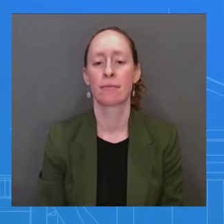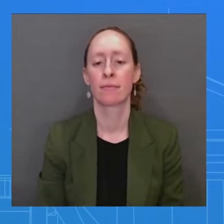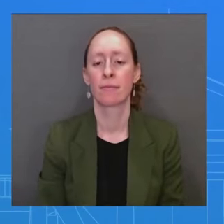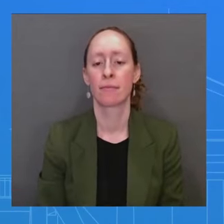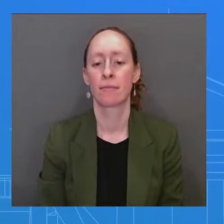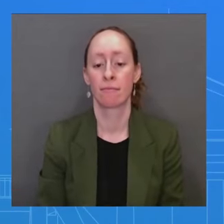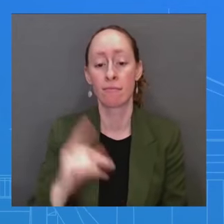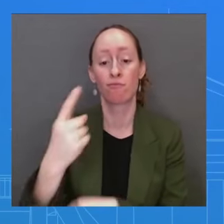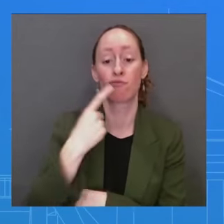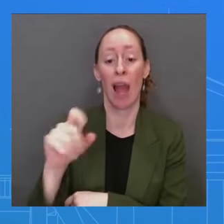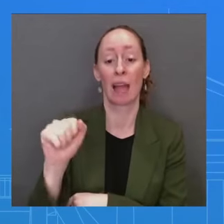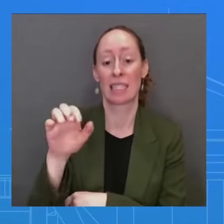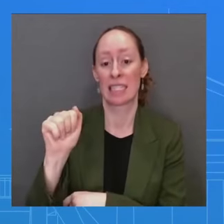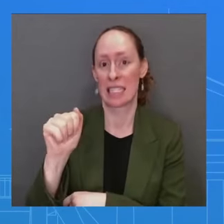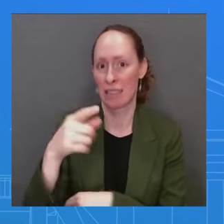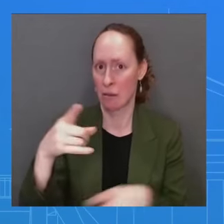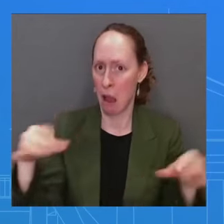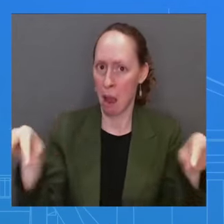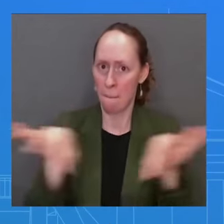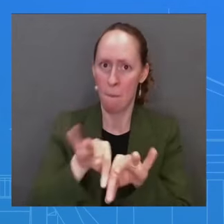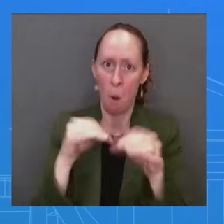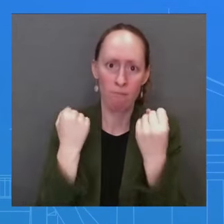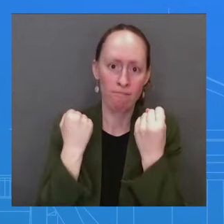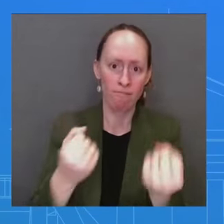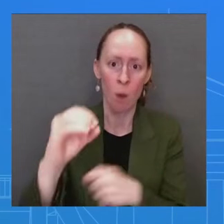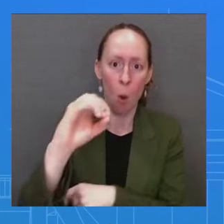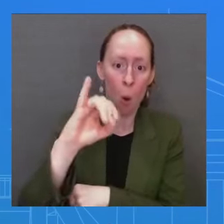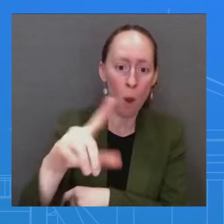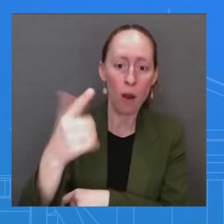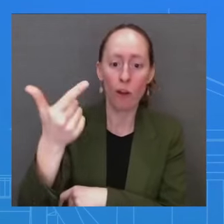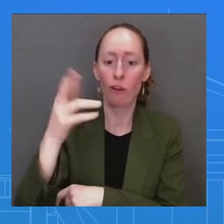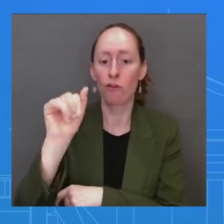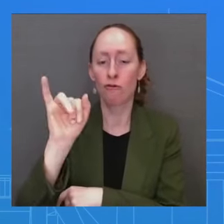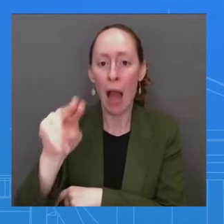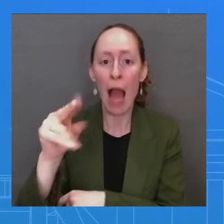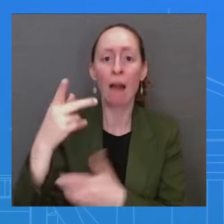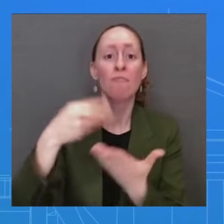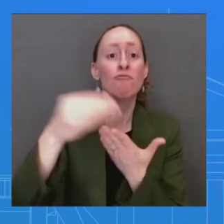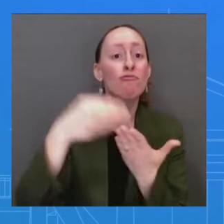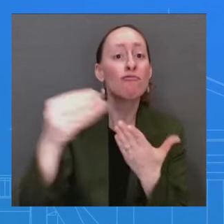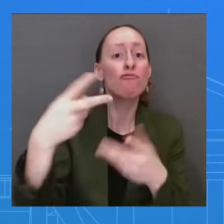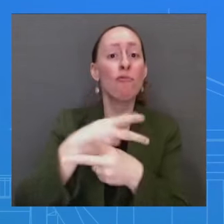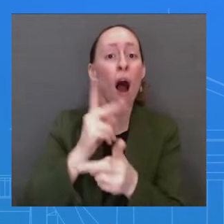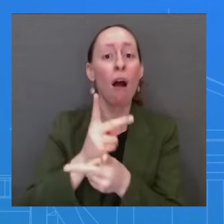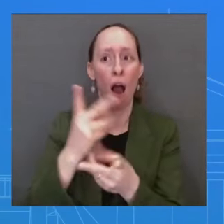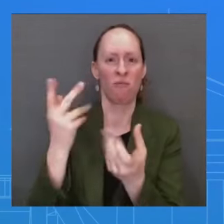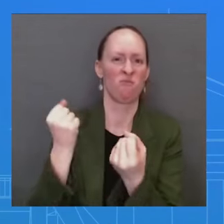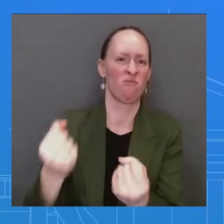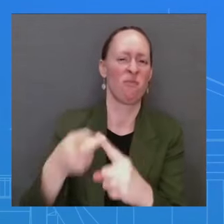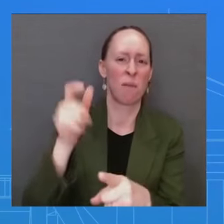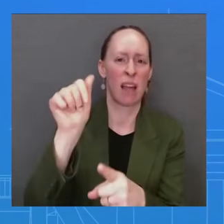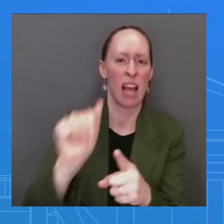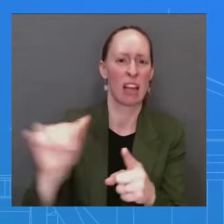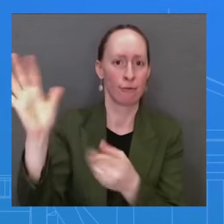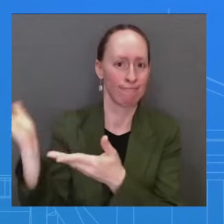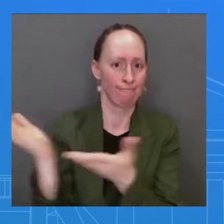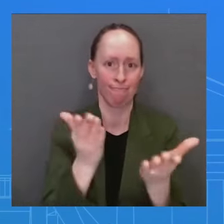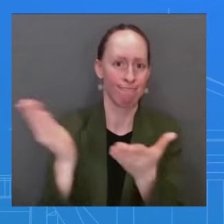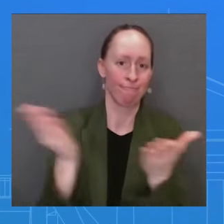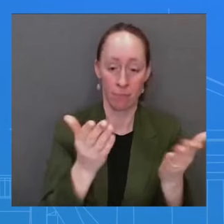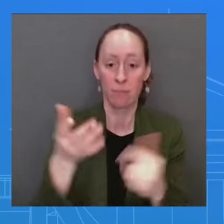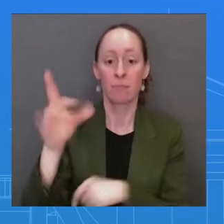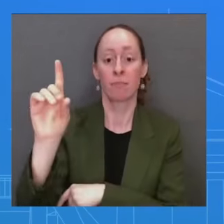of oil, grain, and consumer goods from Asia. The Department of Transportation is in close communication with ocean shippers, industry,